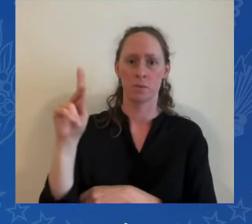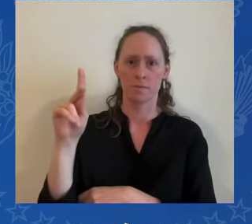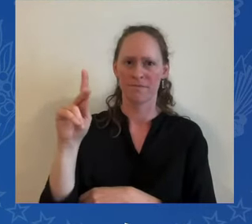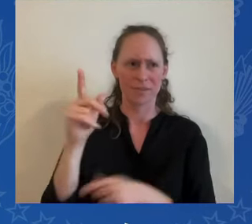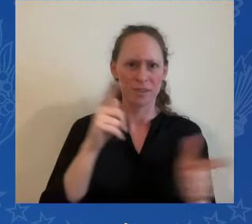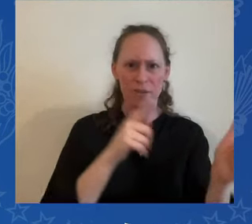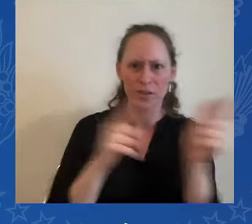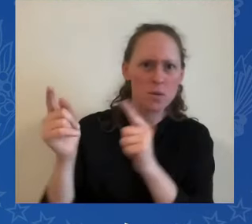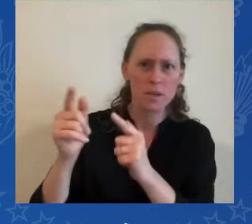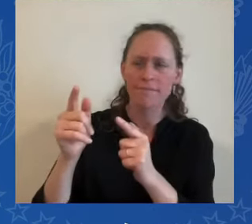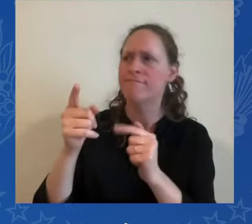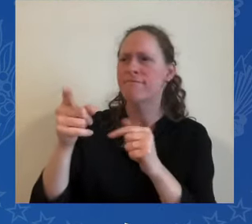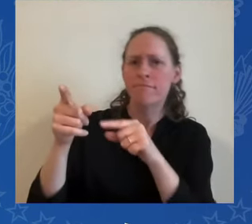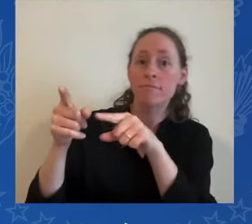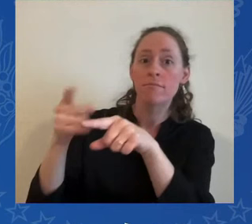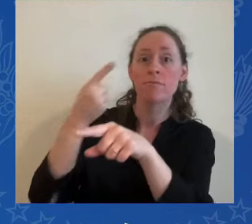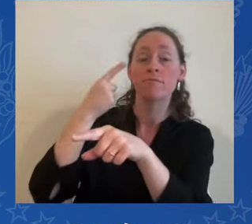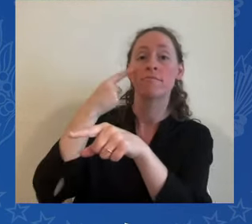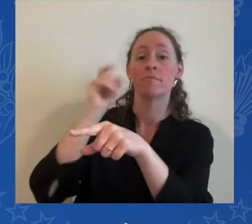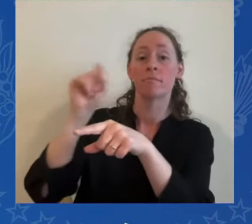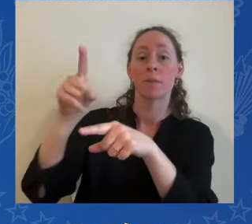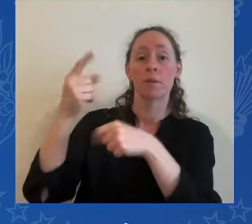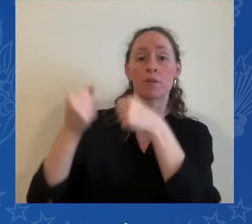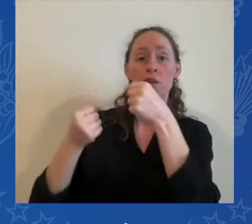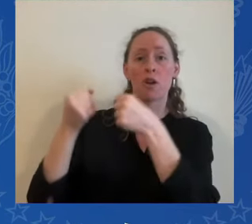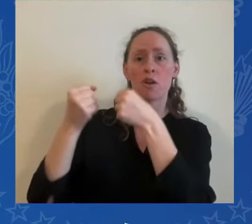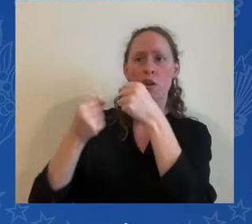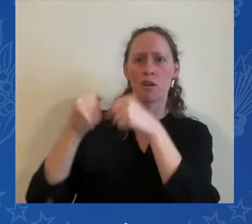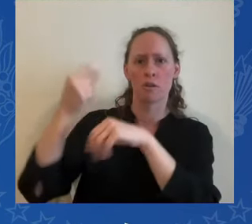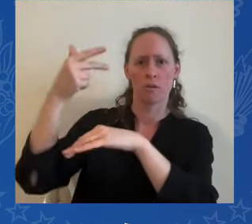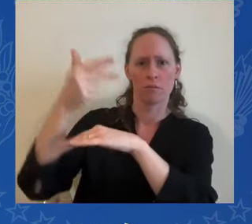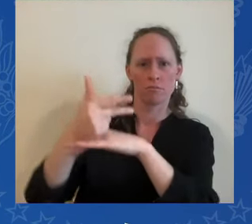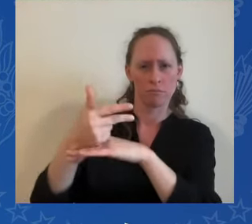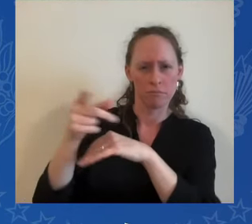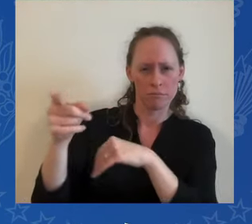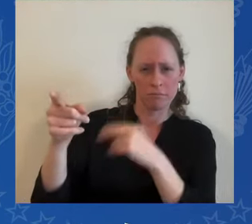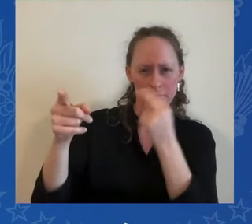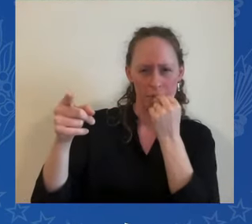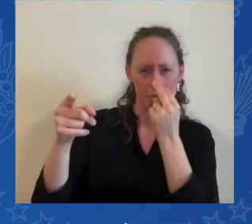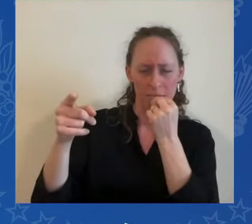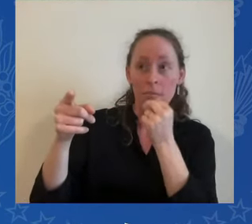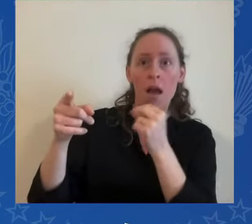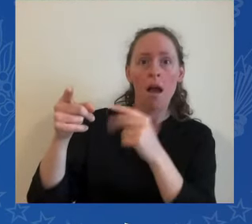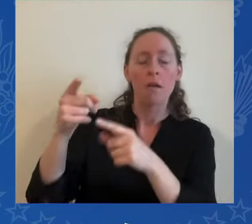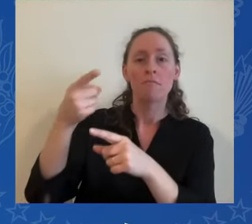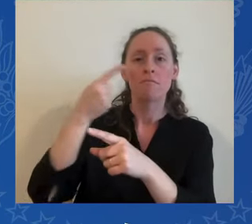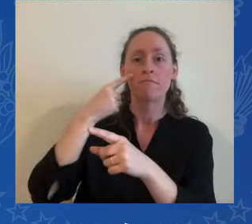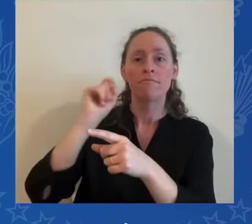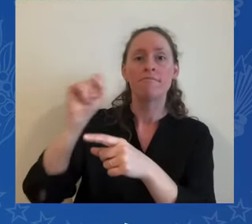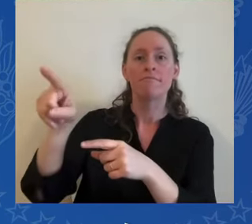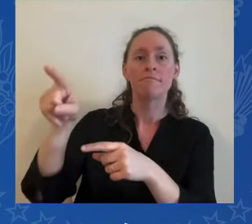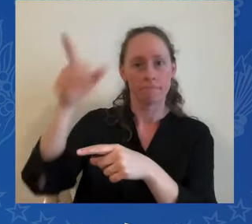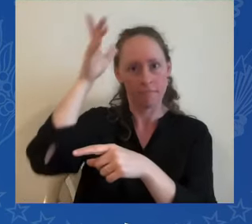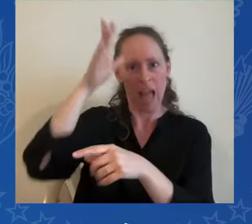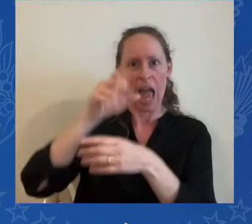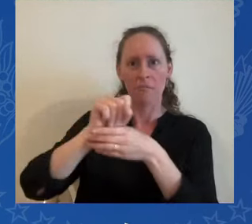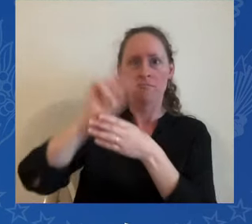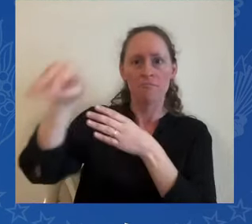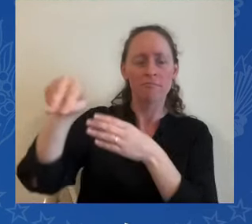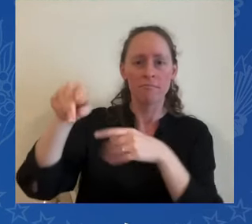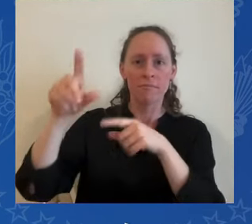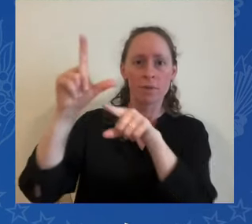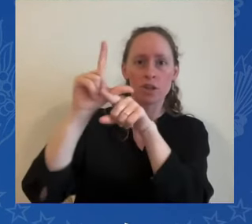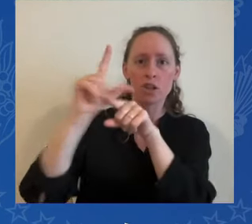from the vehicle. The foot chase that followed, Corporal Farmer severely injured his knee. Officer Snook chased the suspect into the lobby